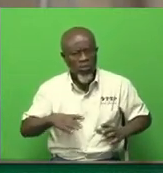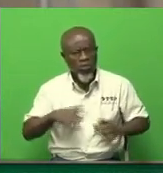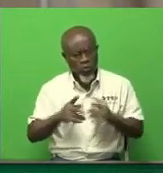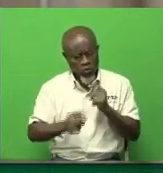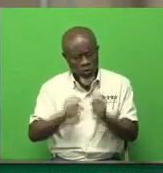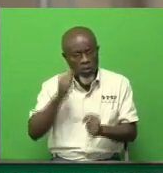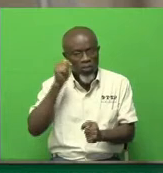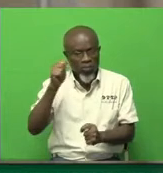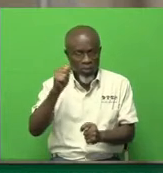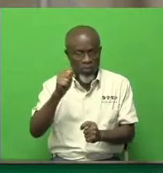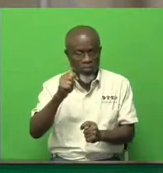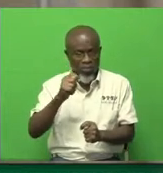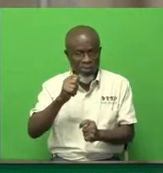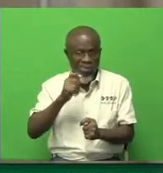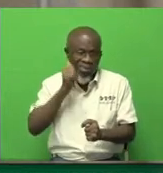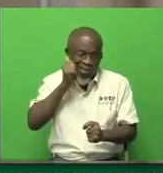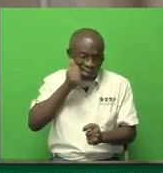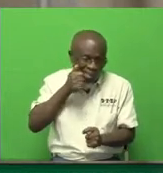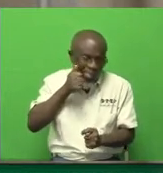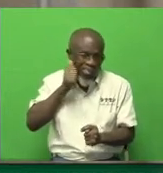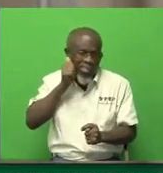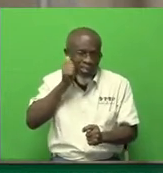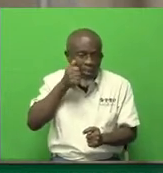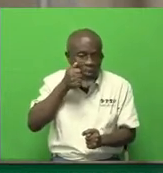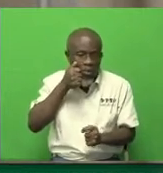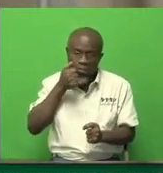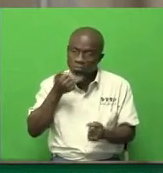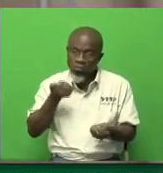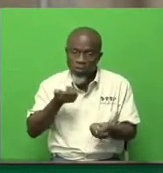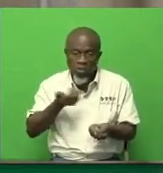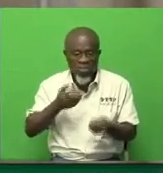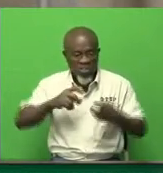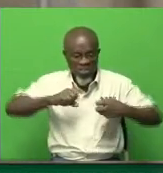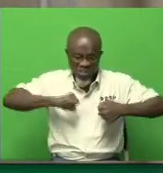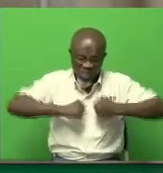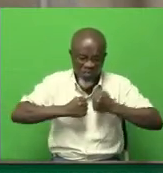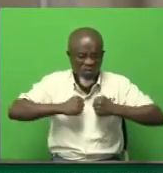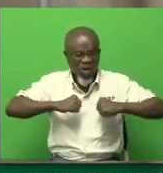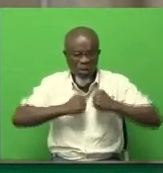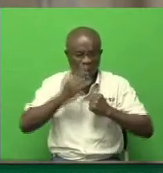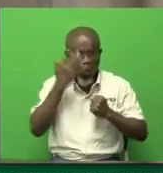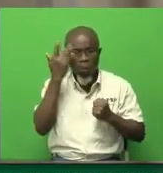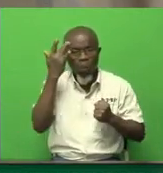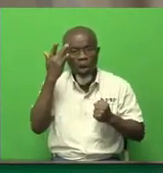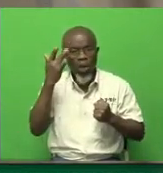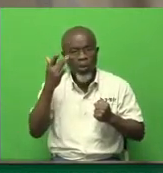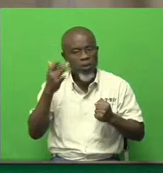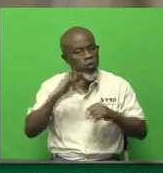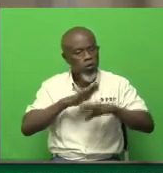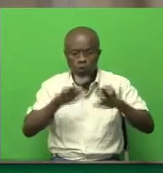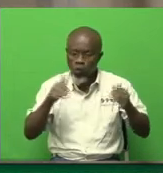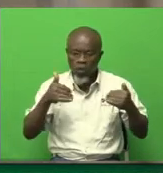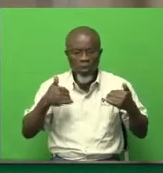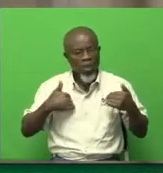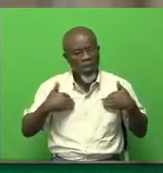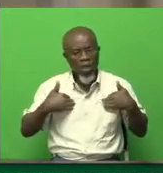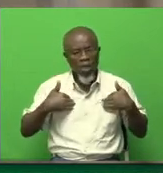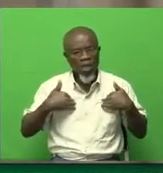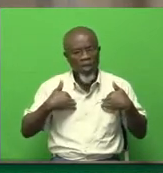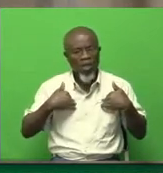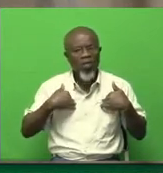day on day in this country suffer for Reliable supply of